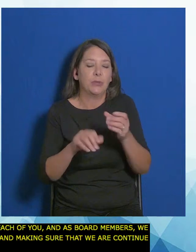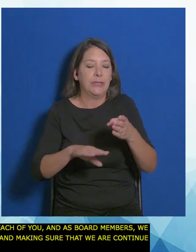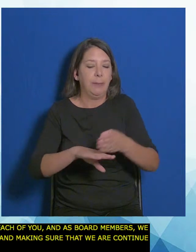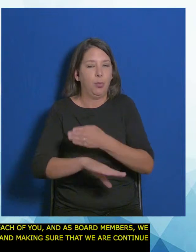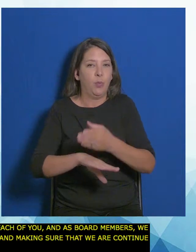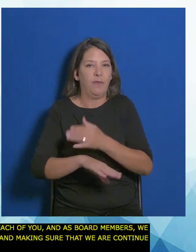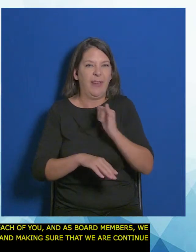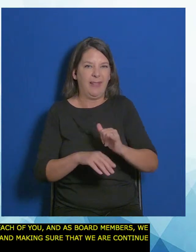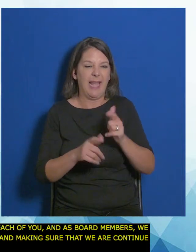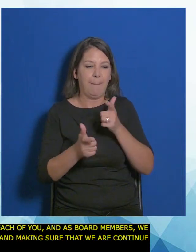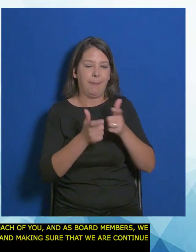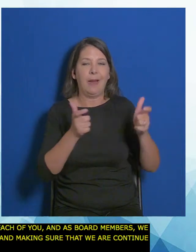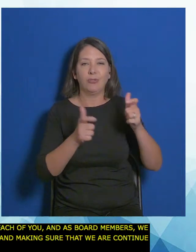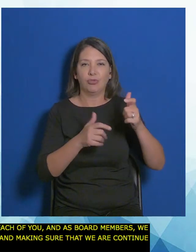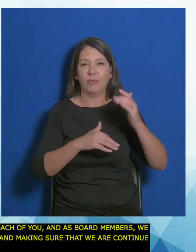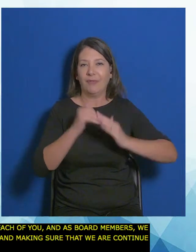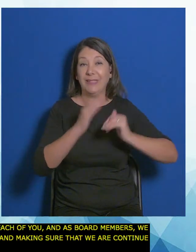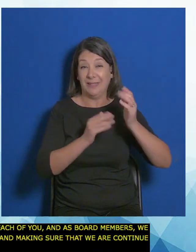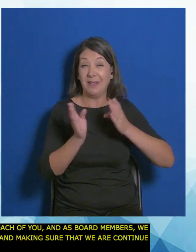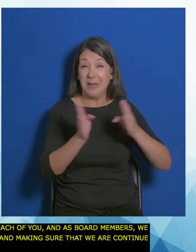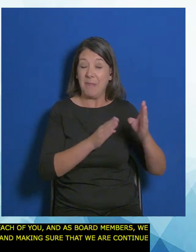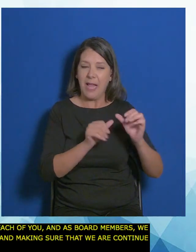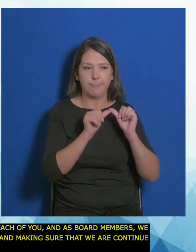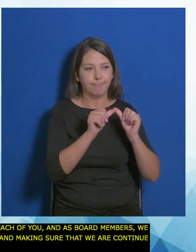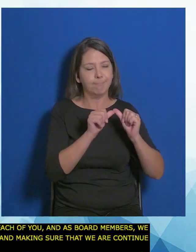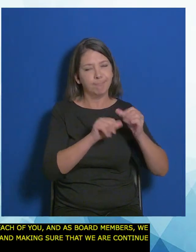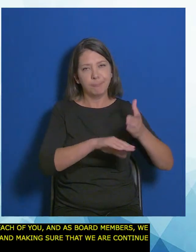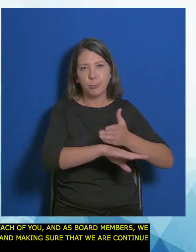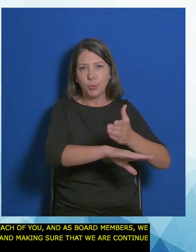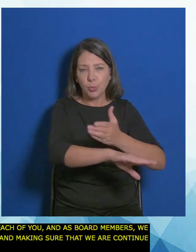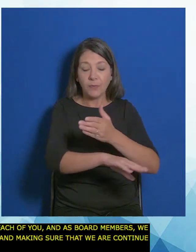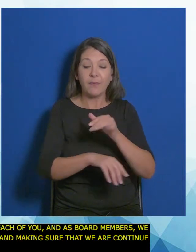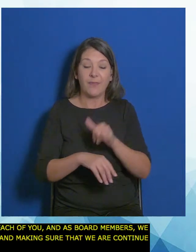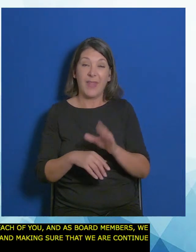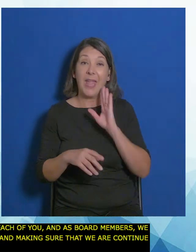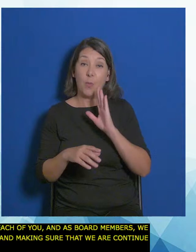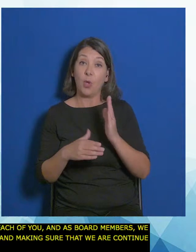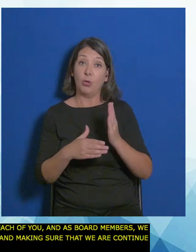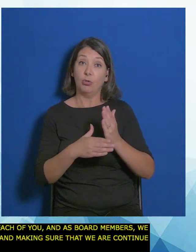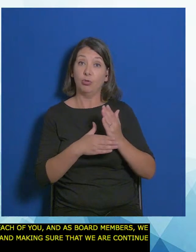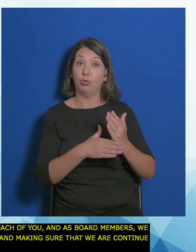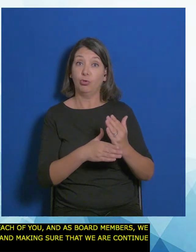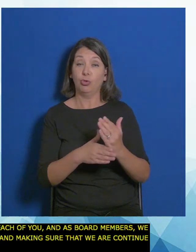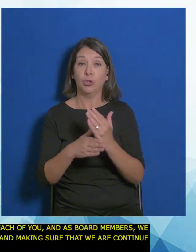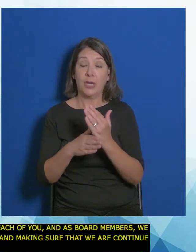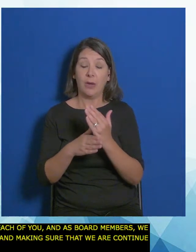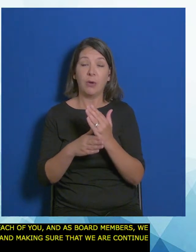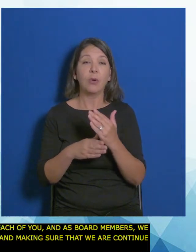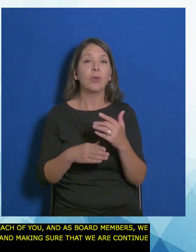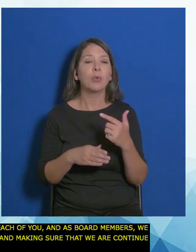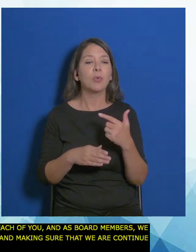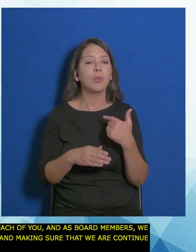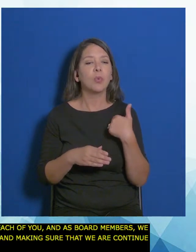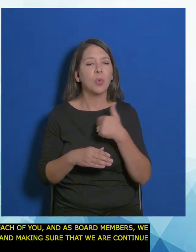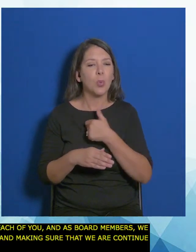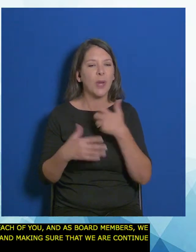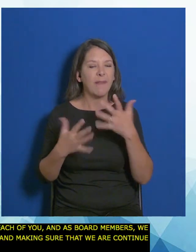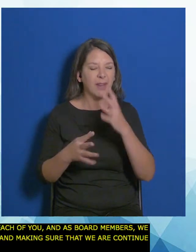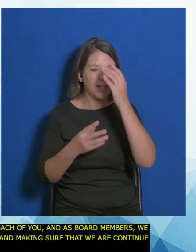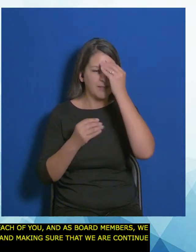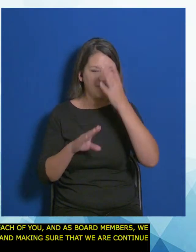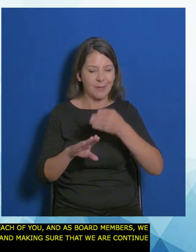master facility plan. This will then also be shared, as we've briefly mentioned in prior board